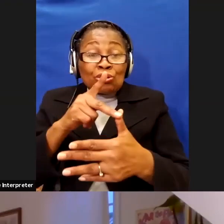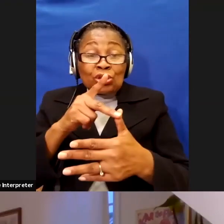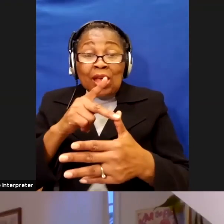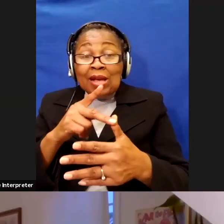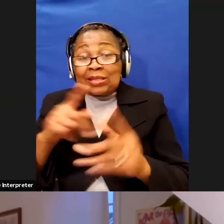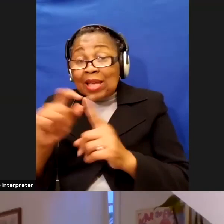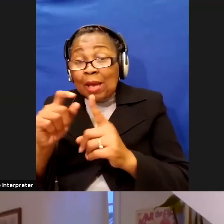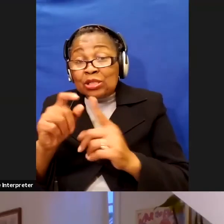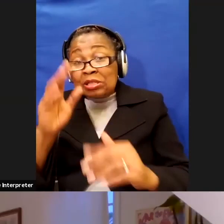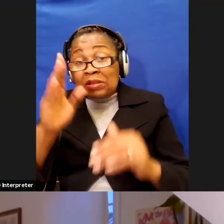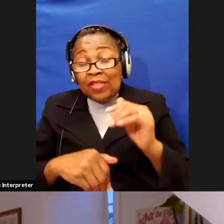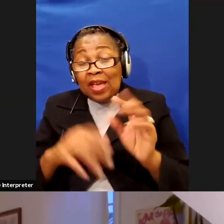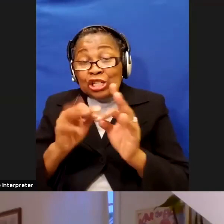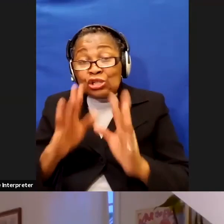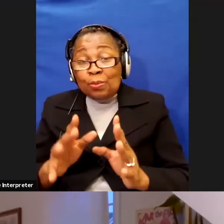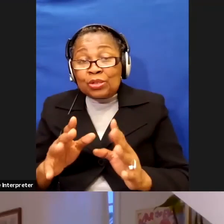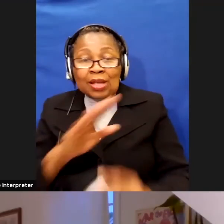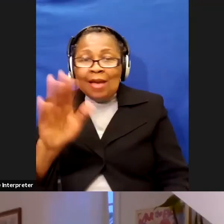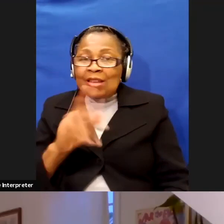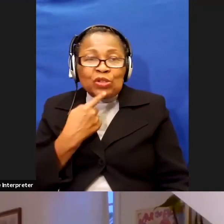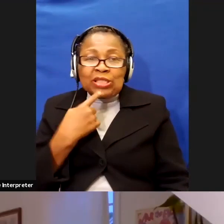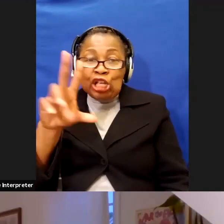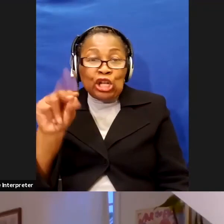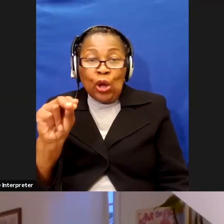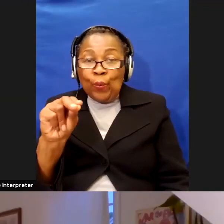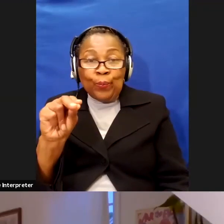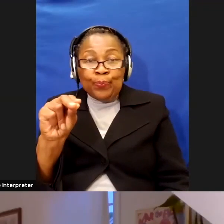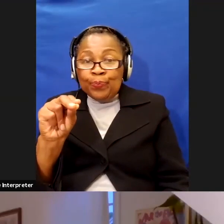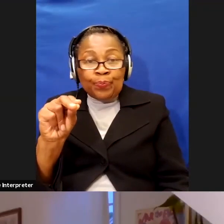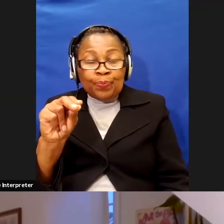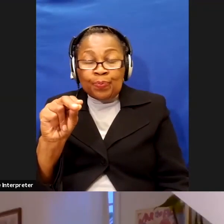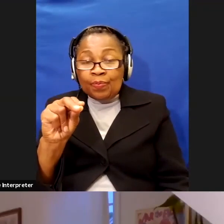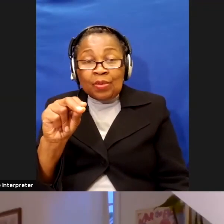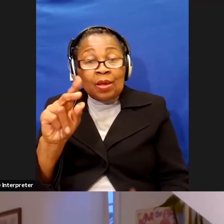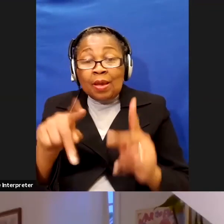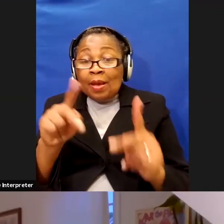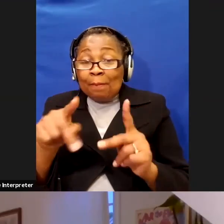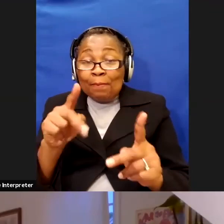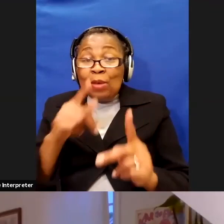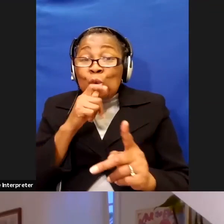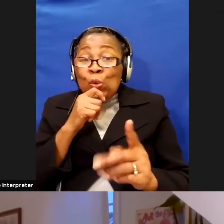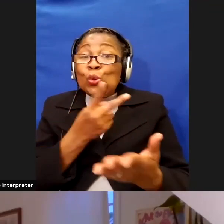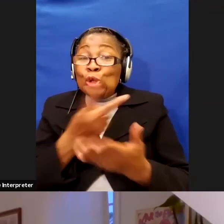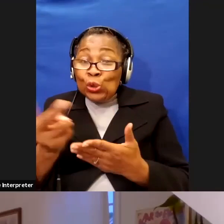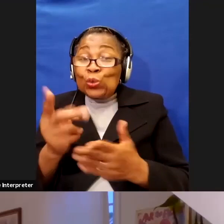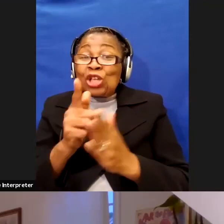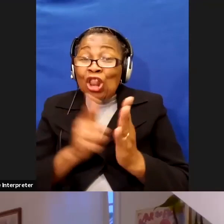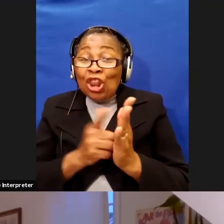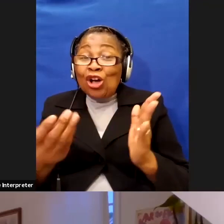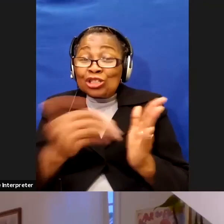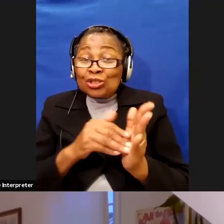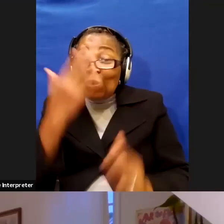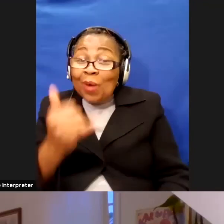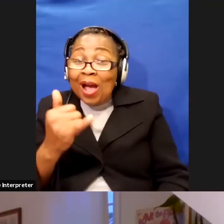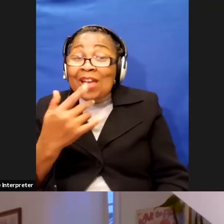interpreting. I never say no, never say no. The people who lose in lawsuits are the people who say no. So if you get a request and they're asking